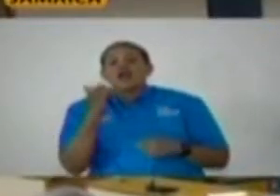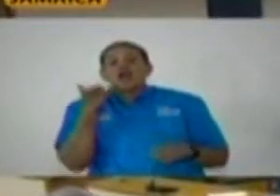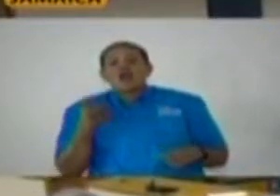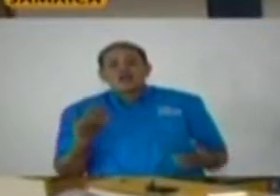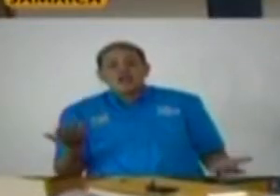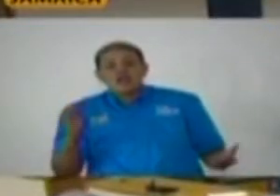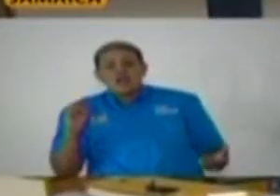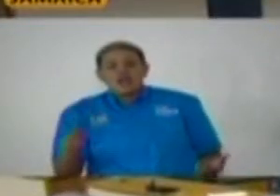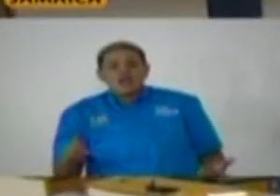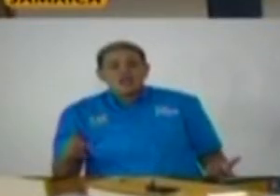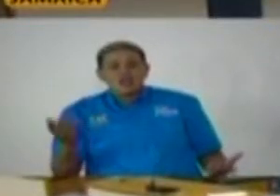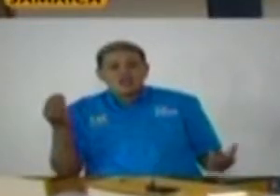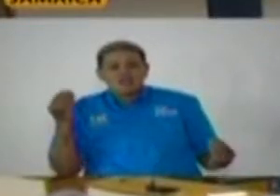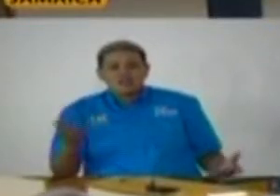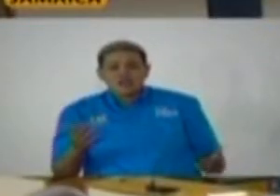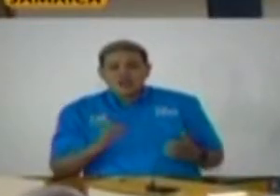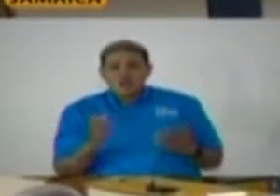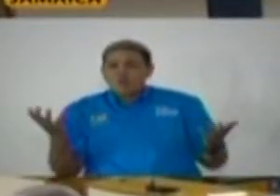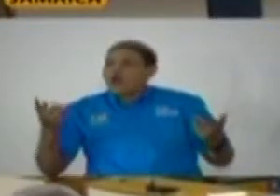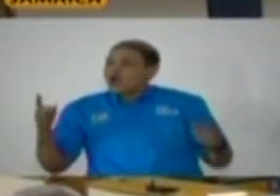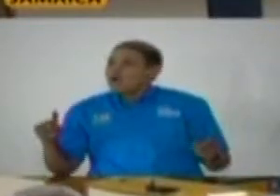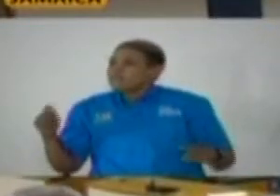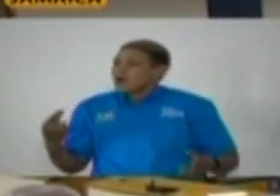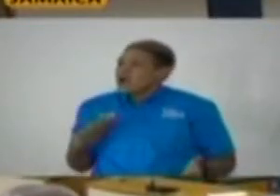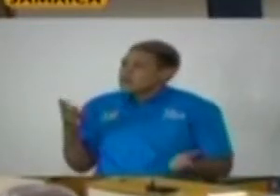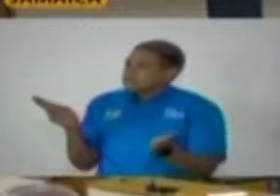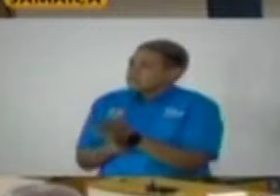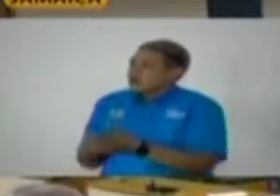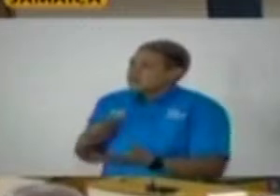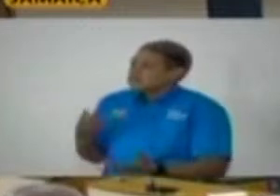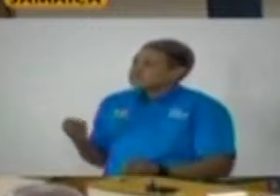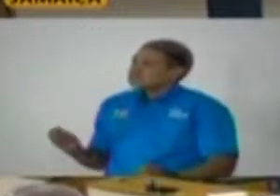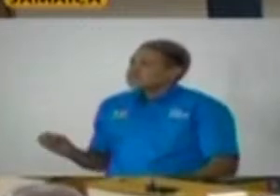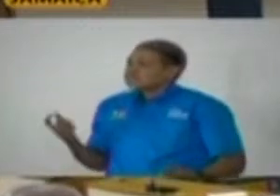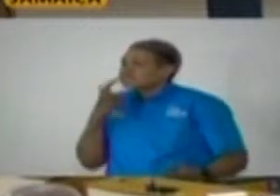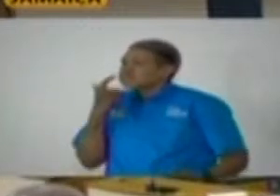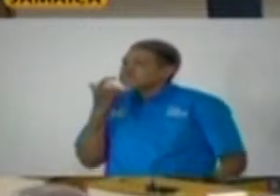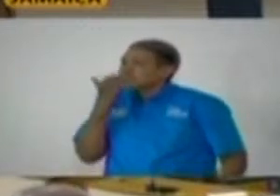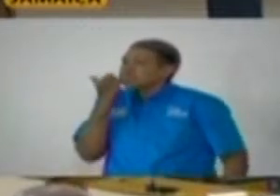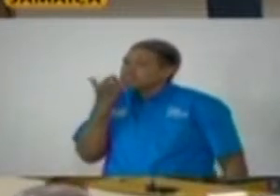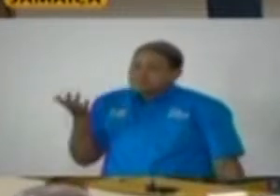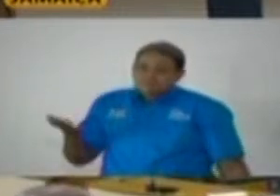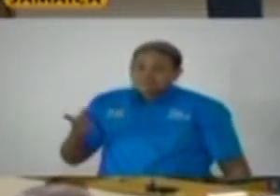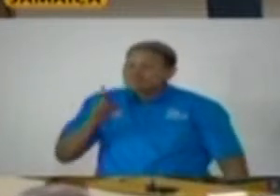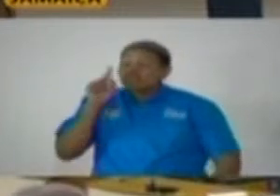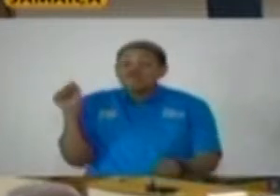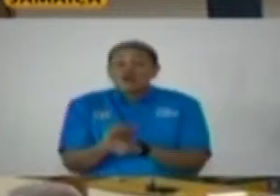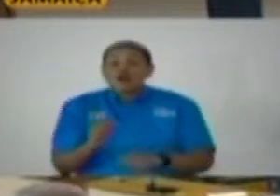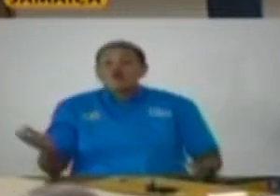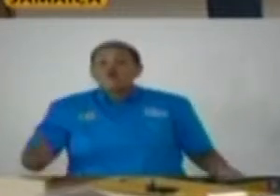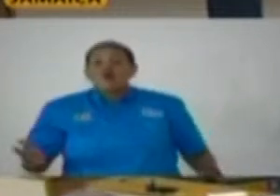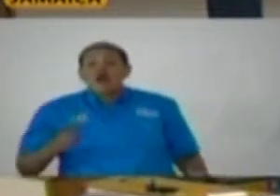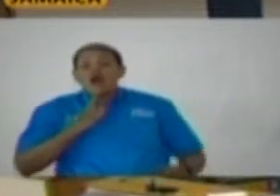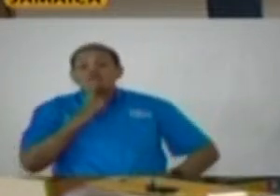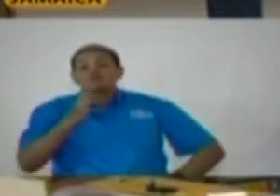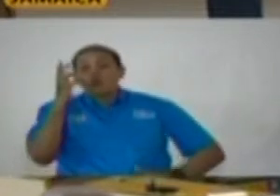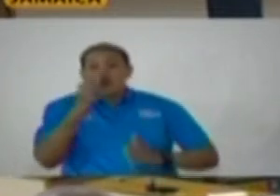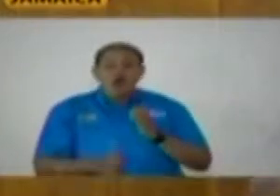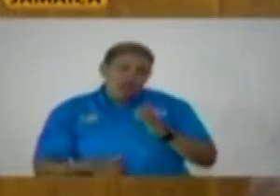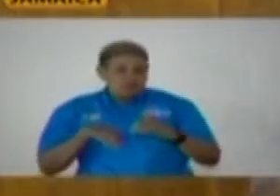as MP and say, what happened? May I play? I mean, I hear nothing. The reality, Madam Speaker, it is too